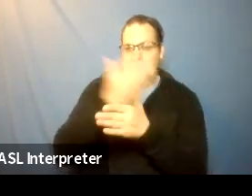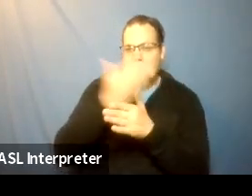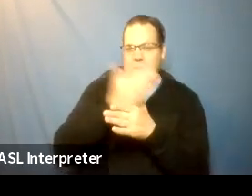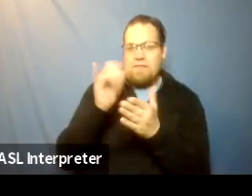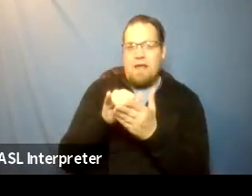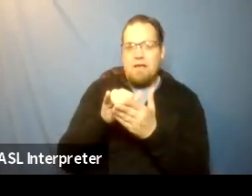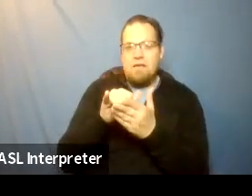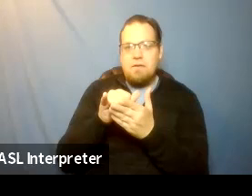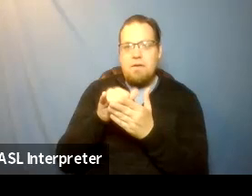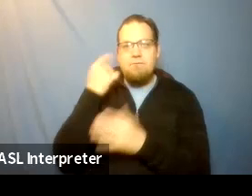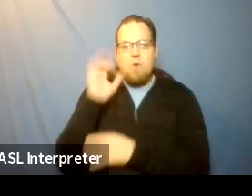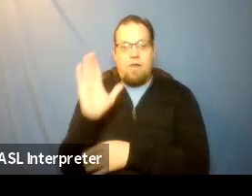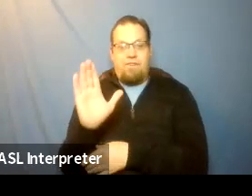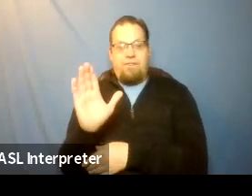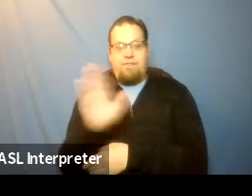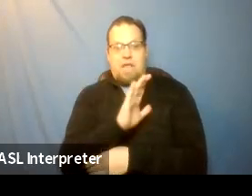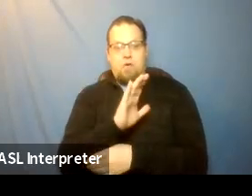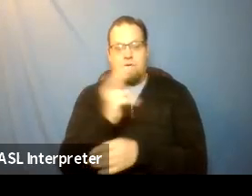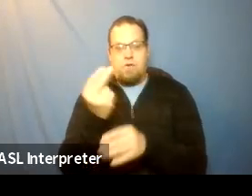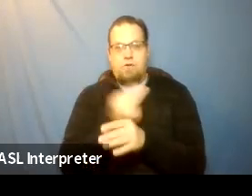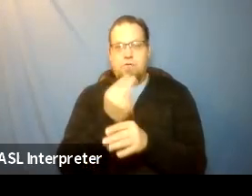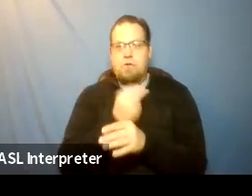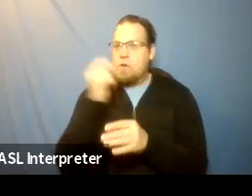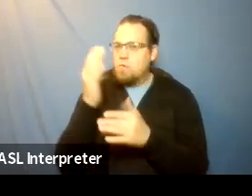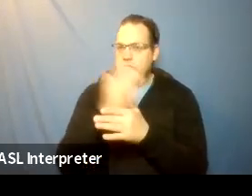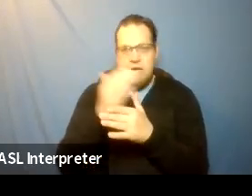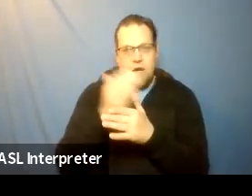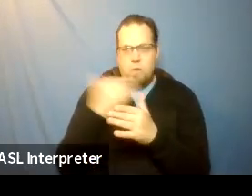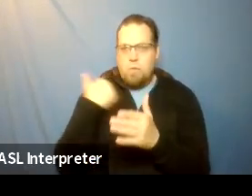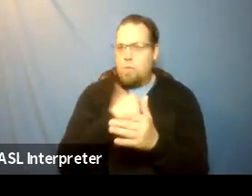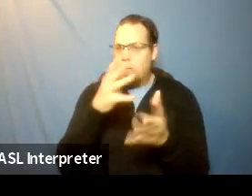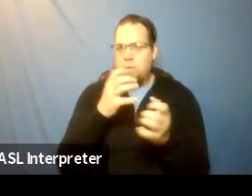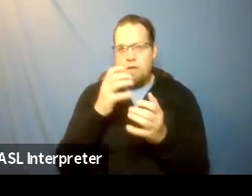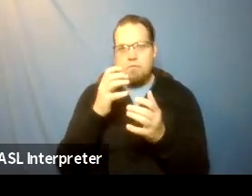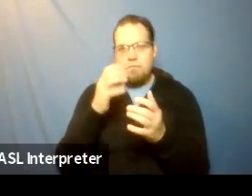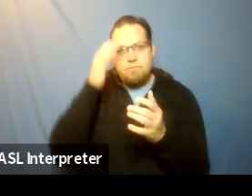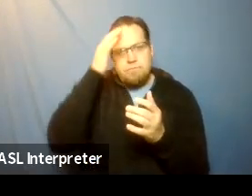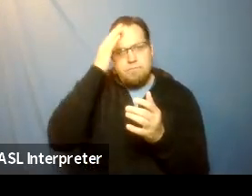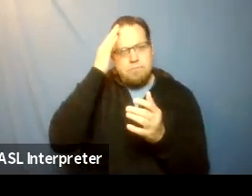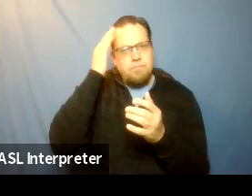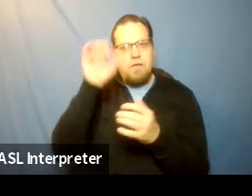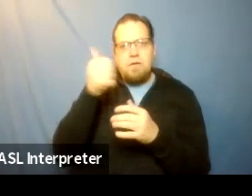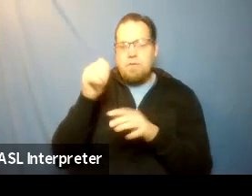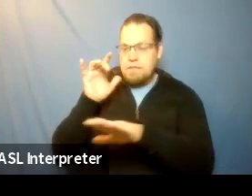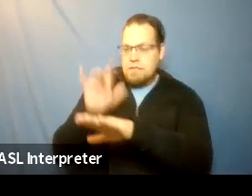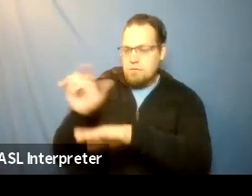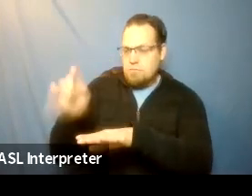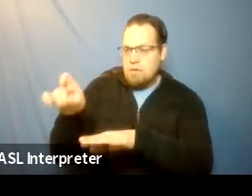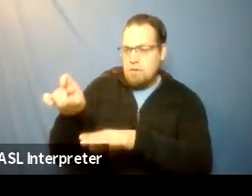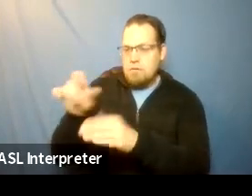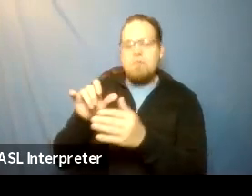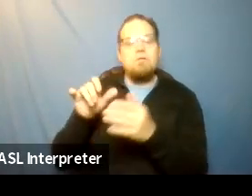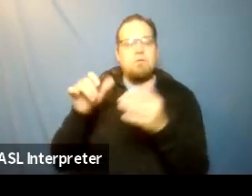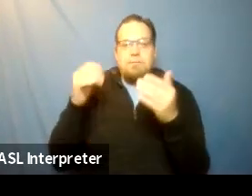again, For their own use, yes. Yeah, don't share with others. We don't want, and again, another touch point. That's trying to